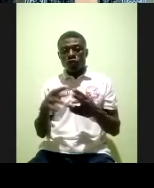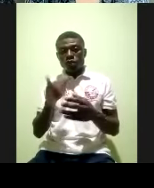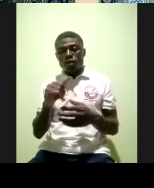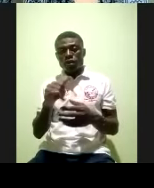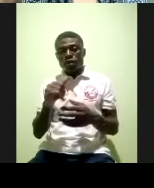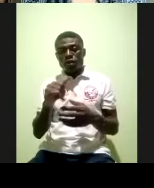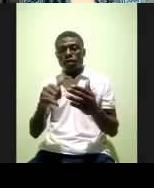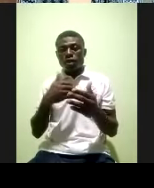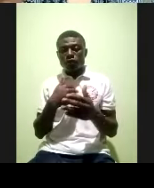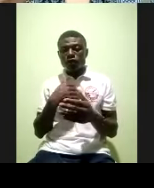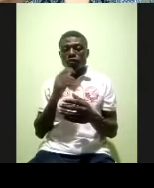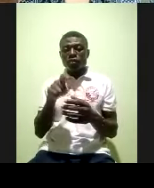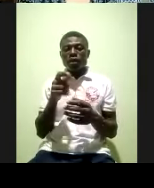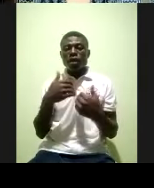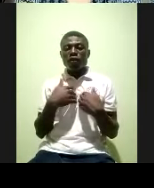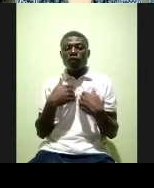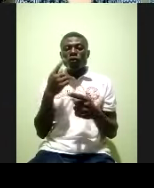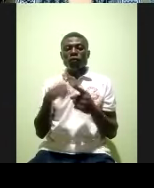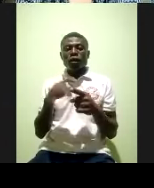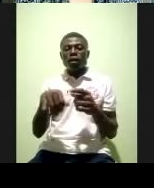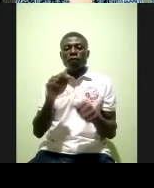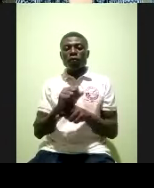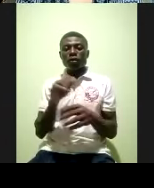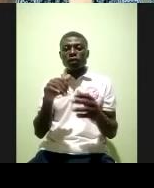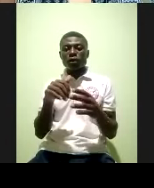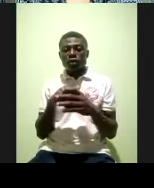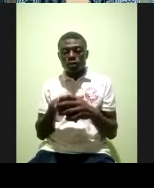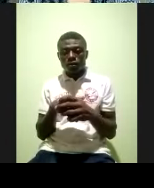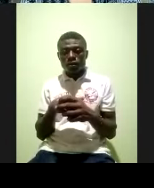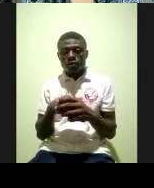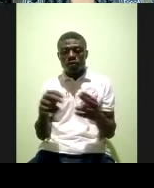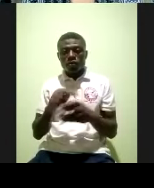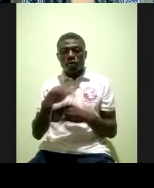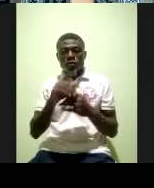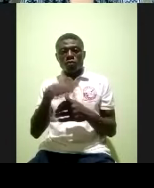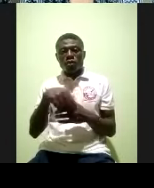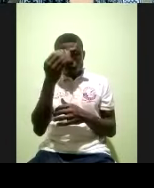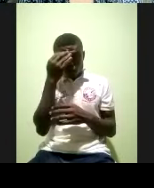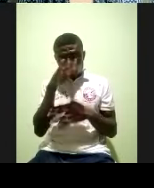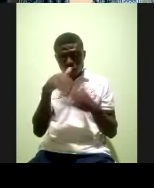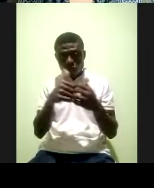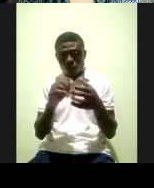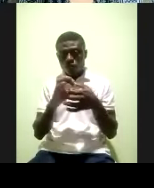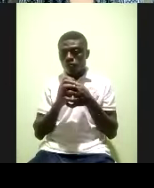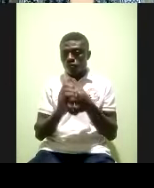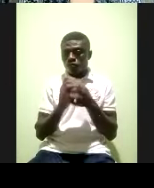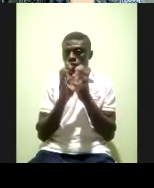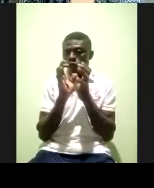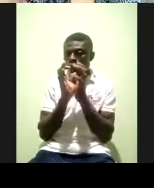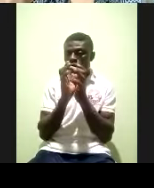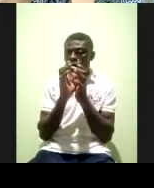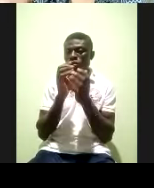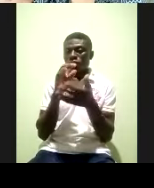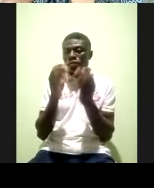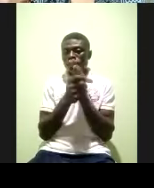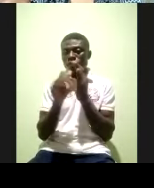the words to be written down faster, but our motor coordination skill, which is helping us to, which guides us to